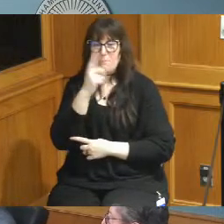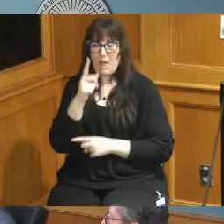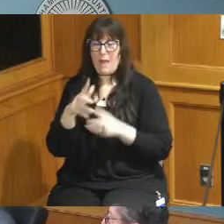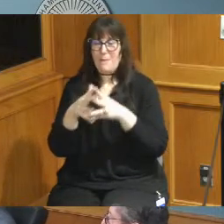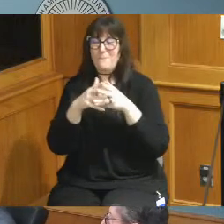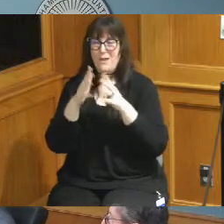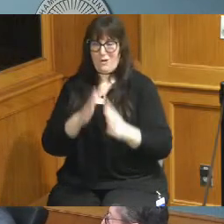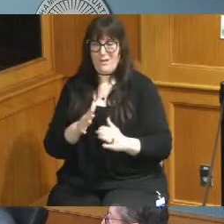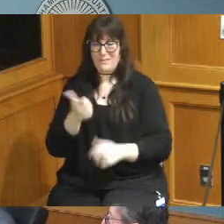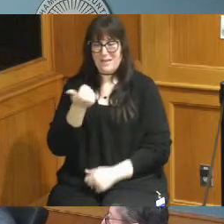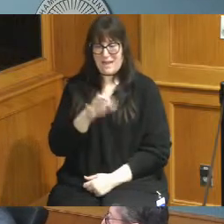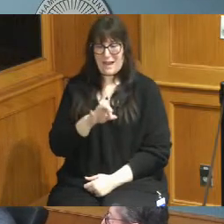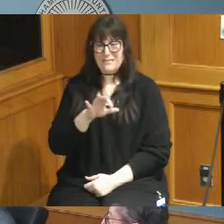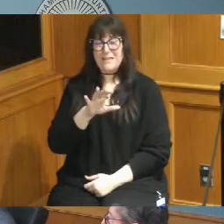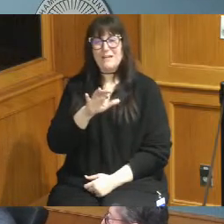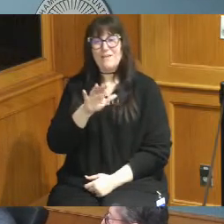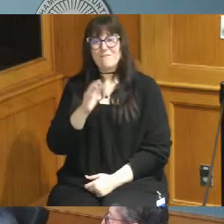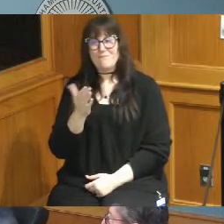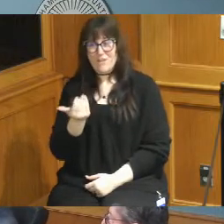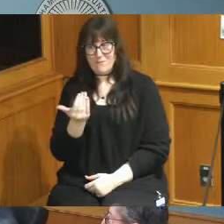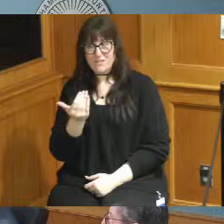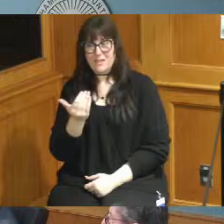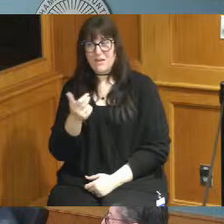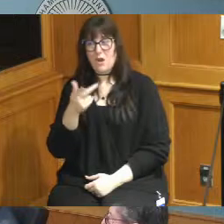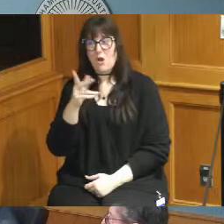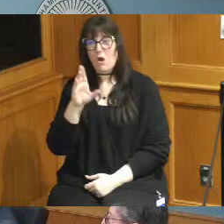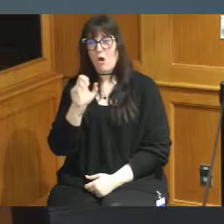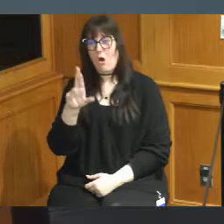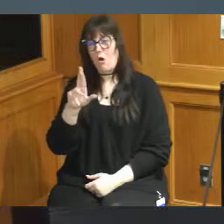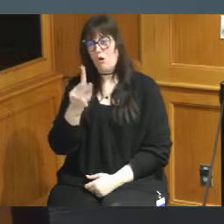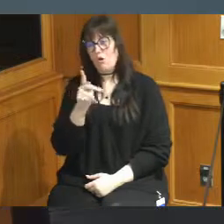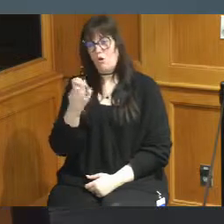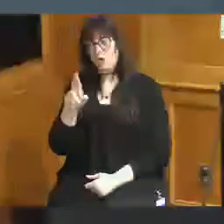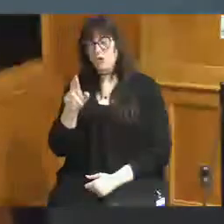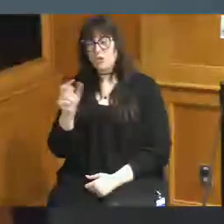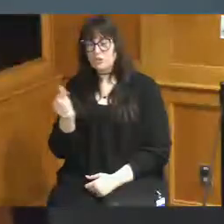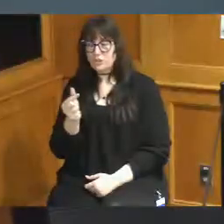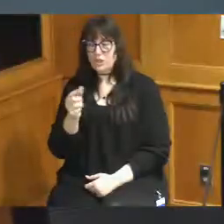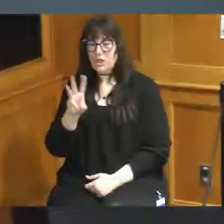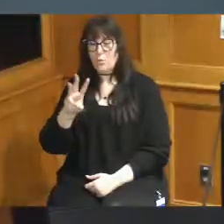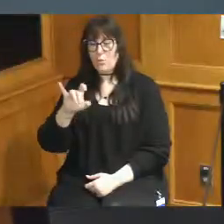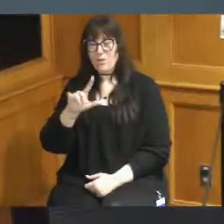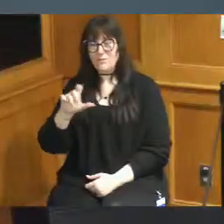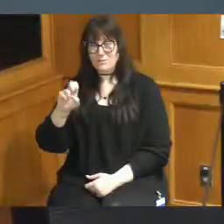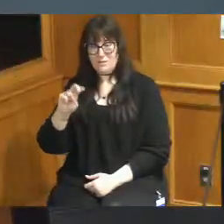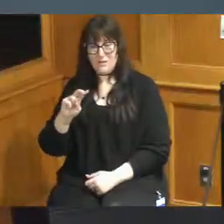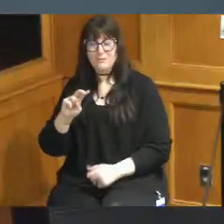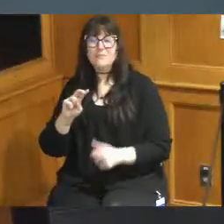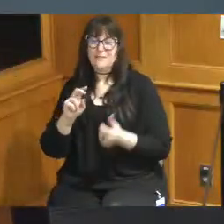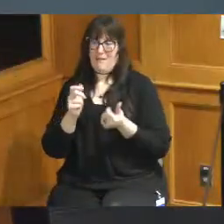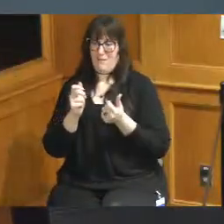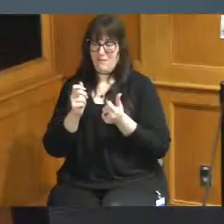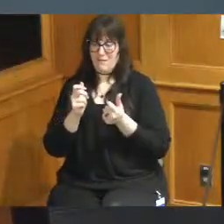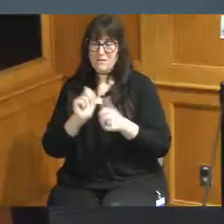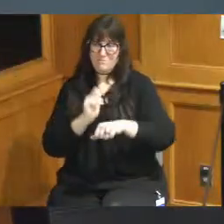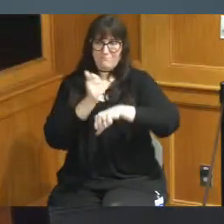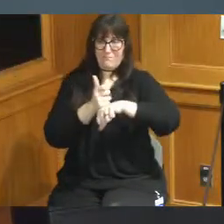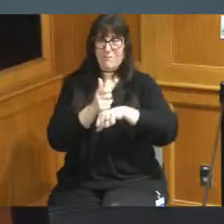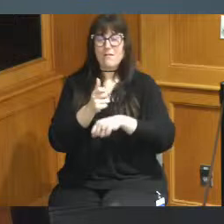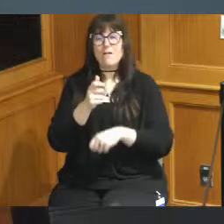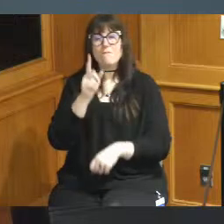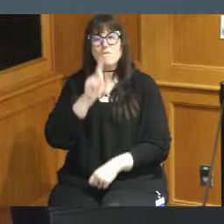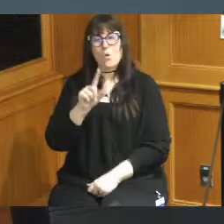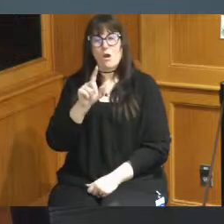in 1915, Dr. Carter G. Woodson founded the Association for the Study of Negro Life and